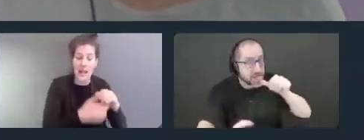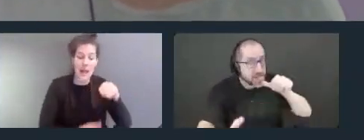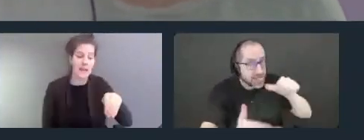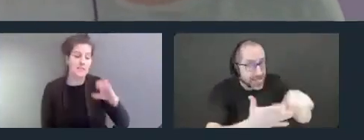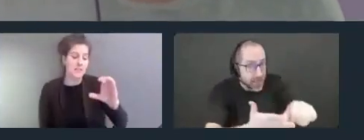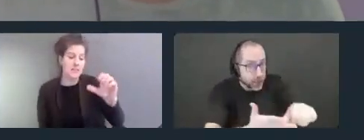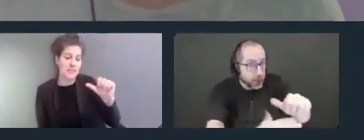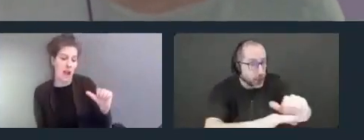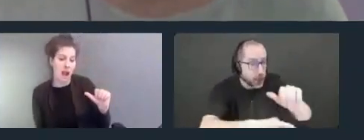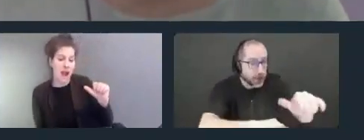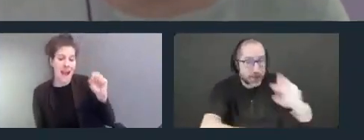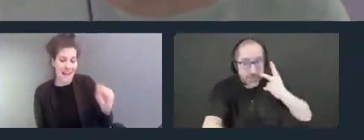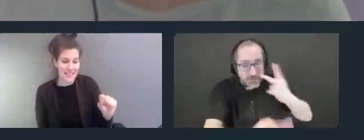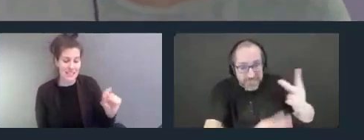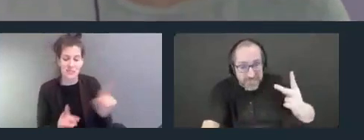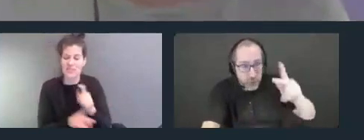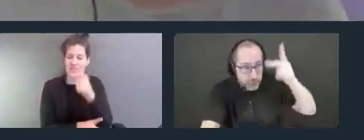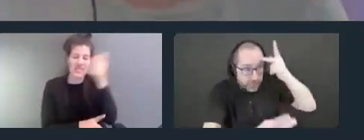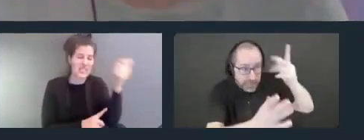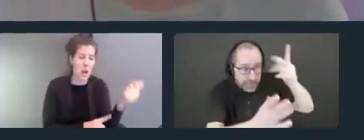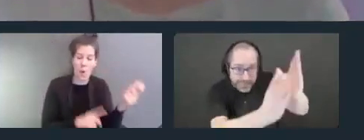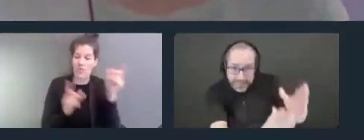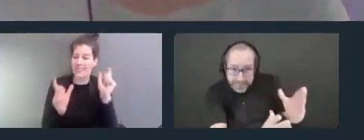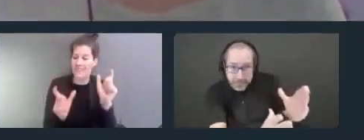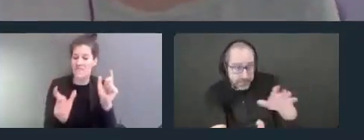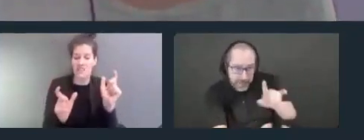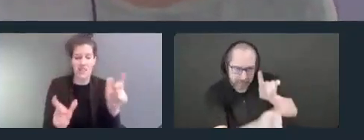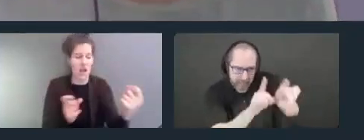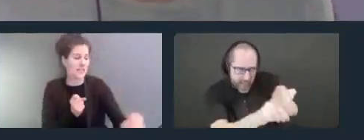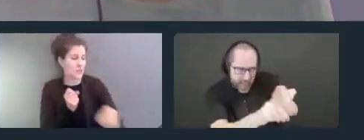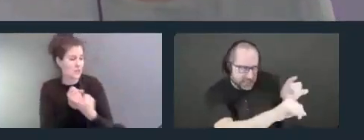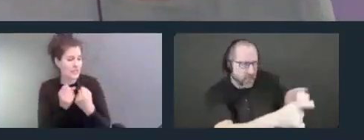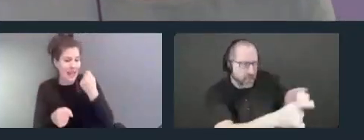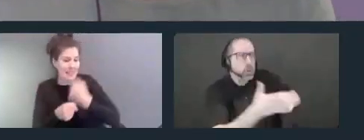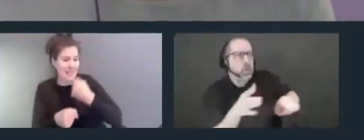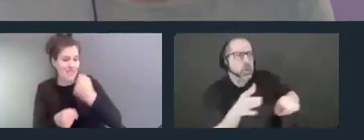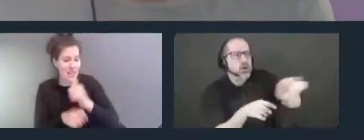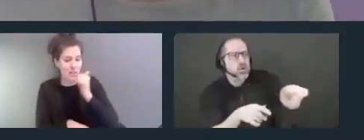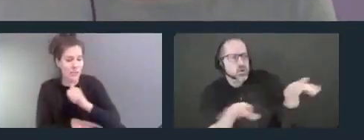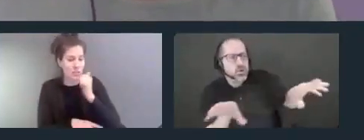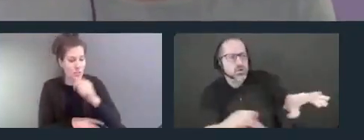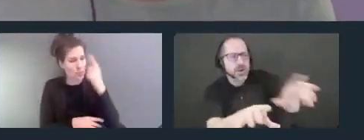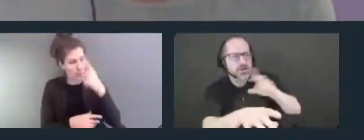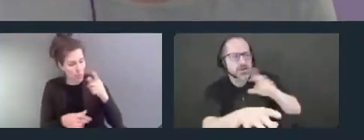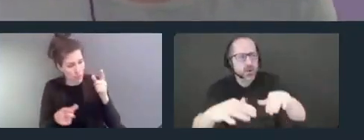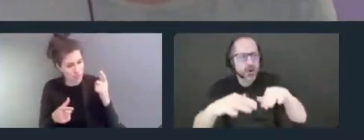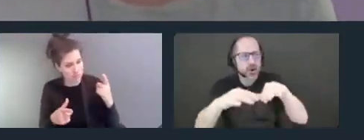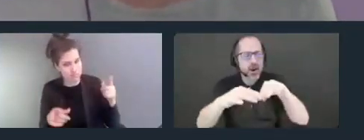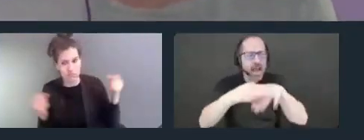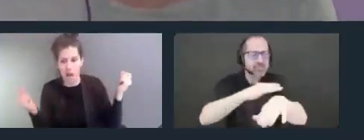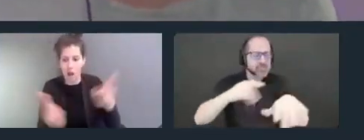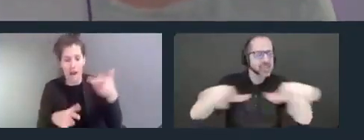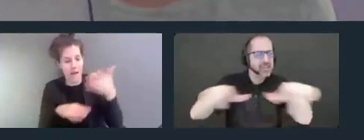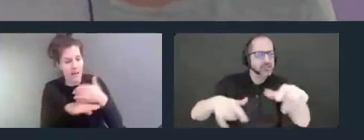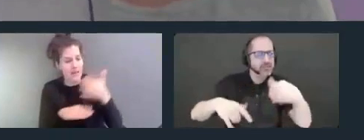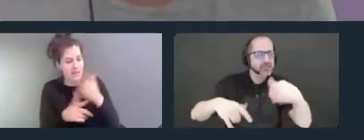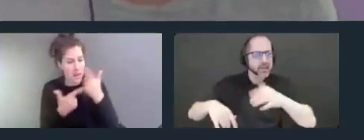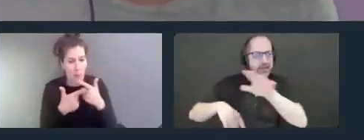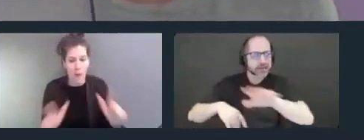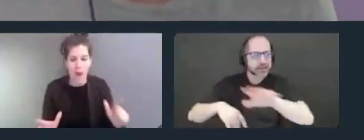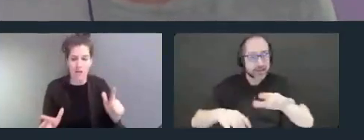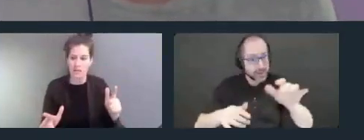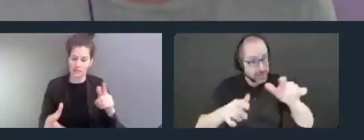political representatives and ask them what they are doing for language access in Canada. Language connects us